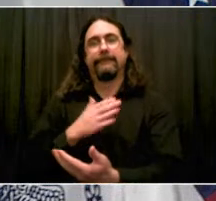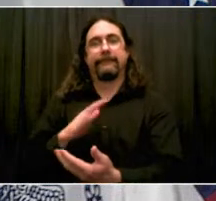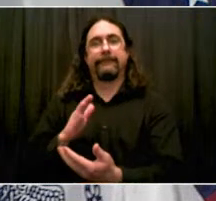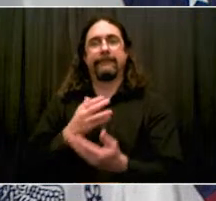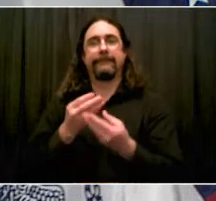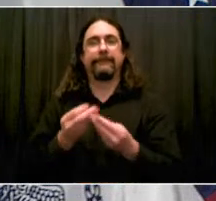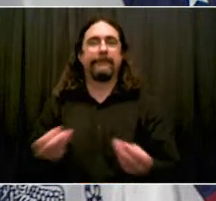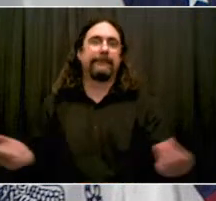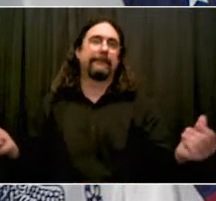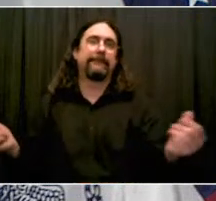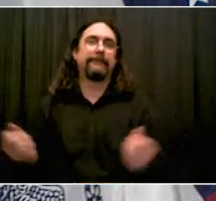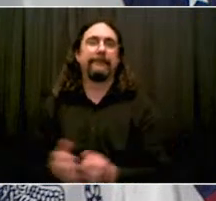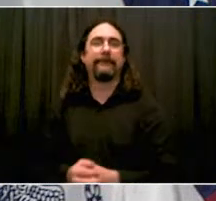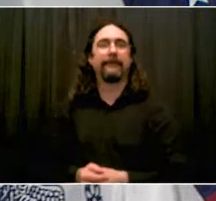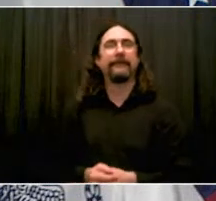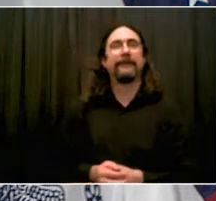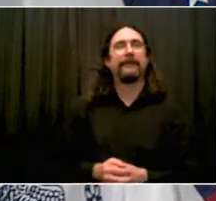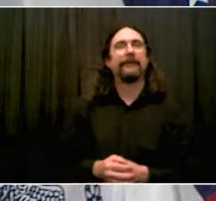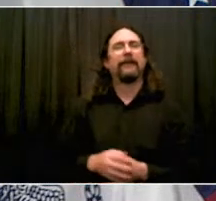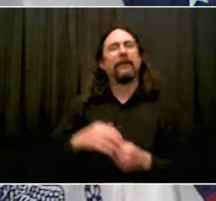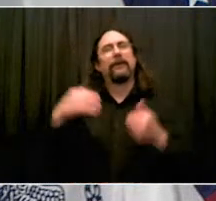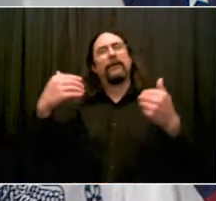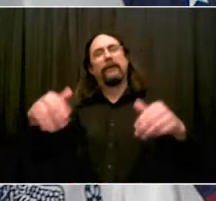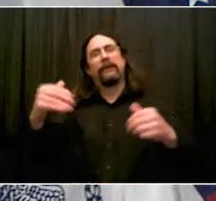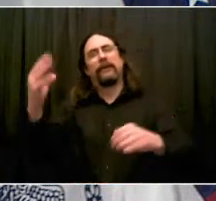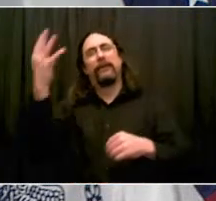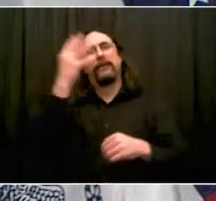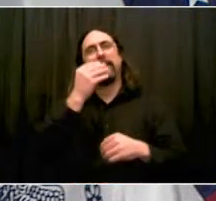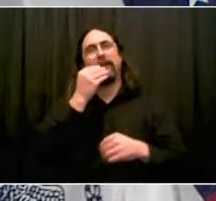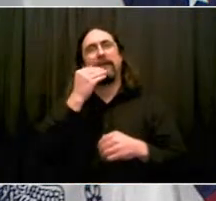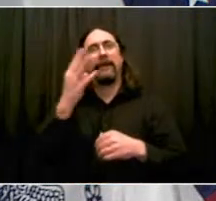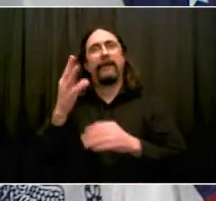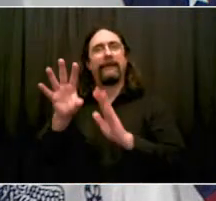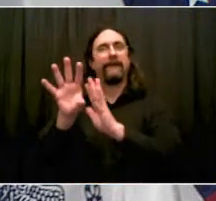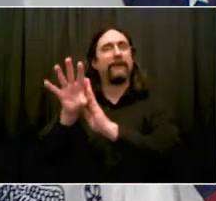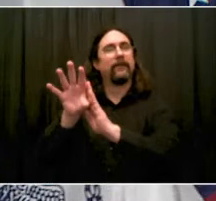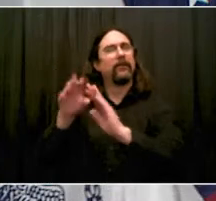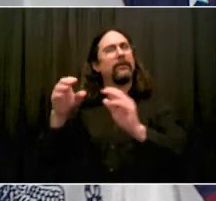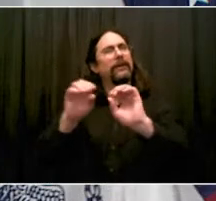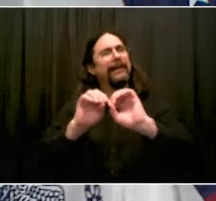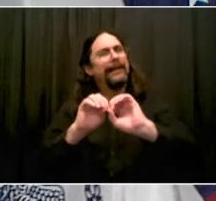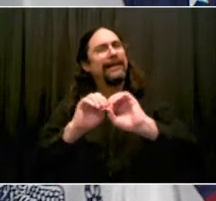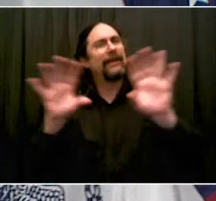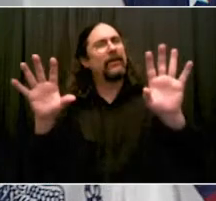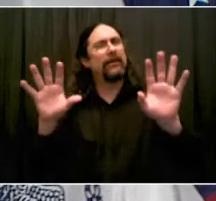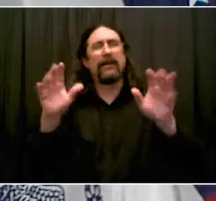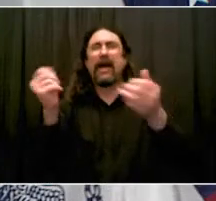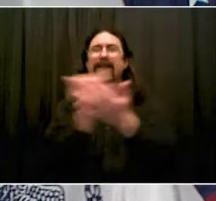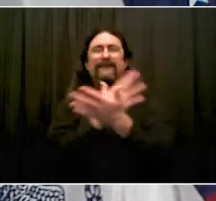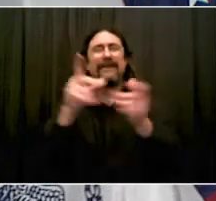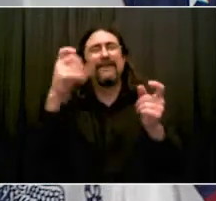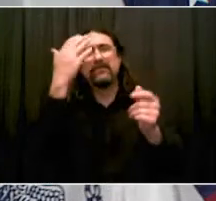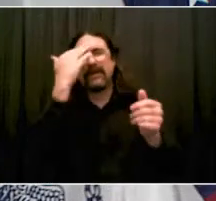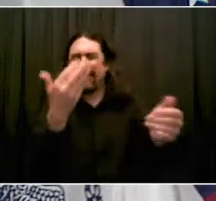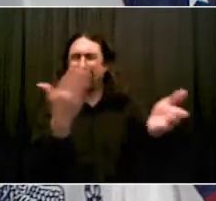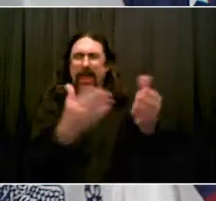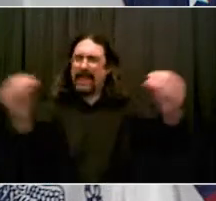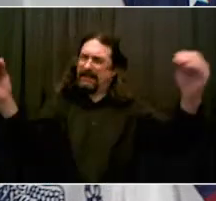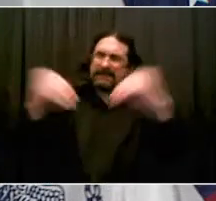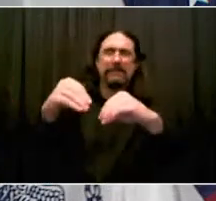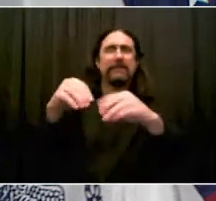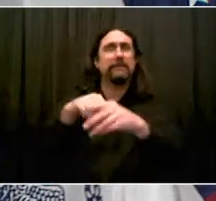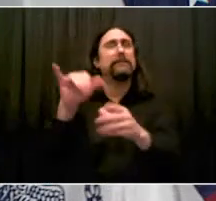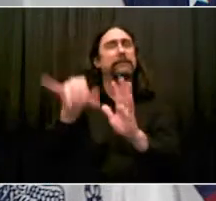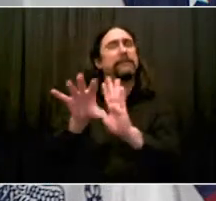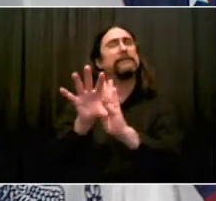Well, that's just beautiful, and it says it all, and that is so crucial to recovery for all of us. So this is